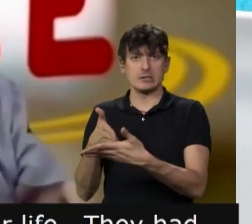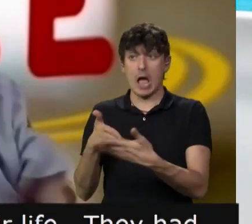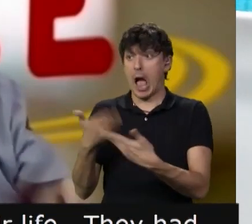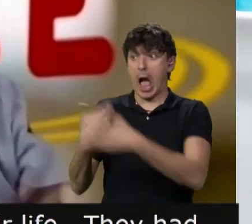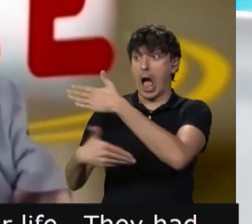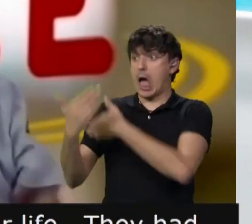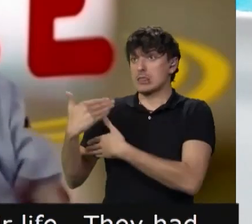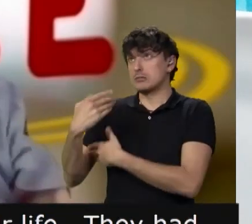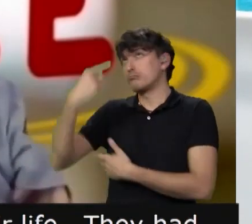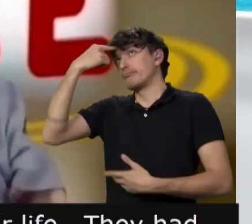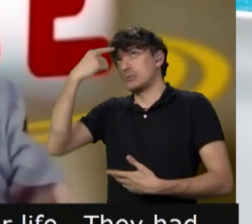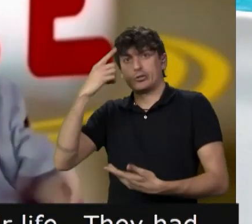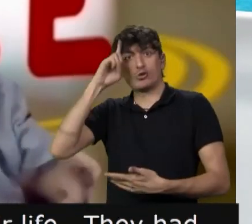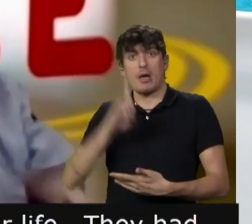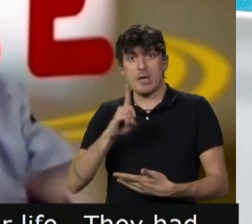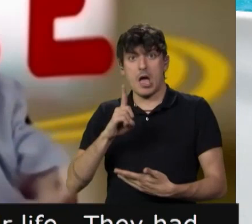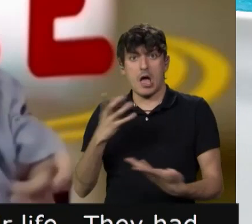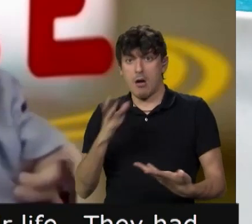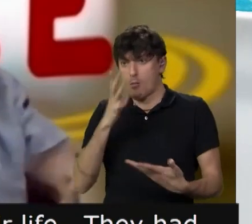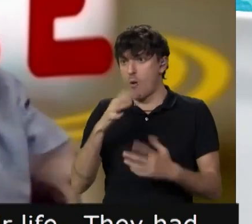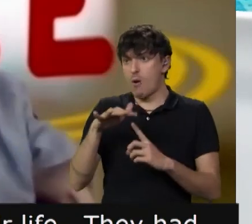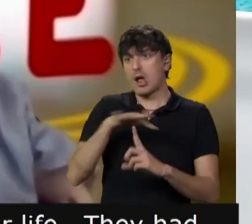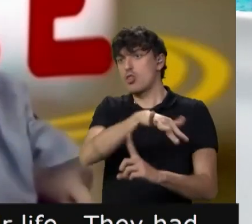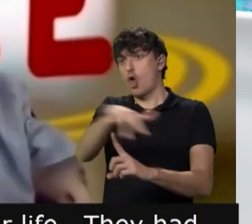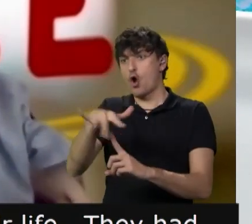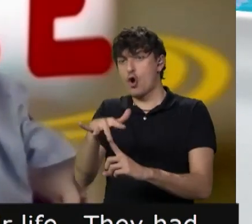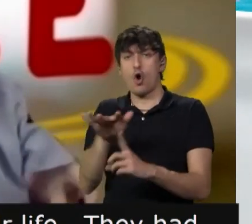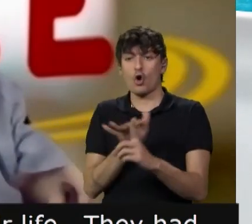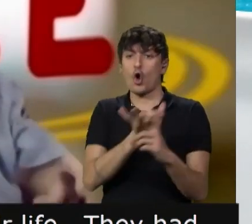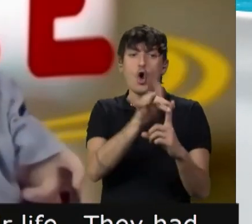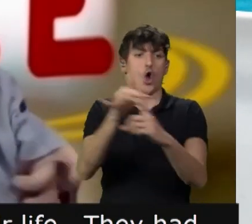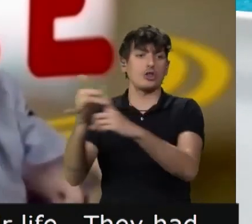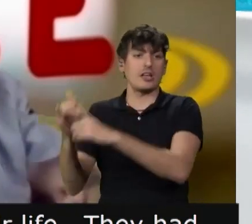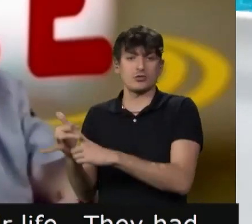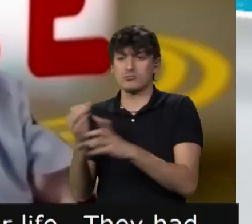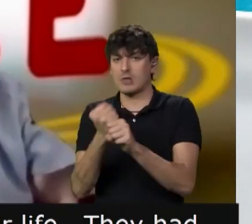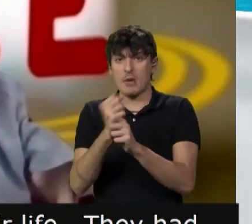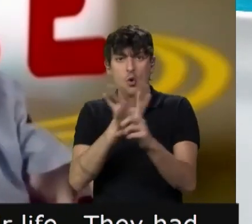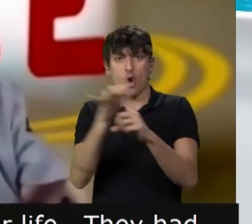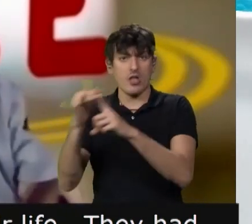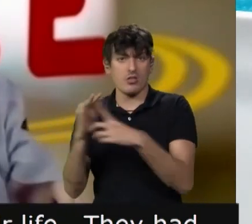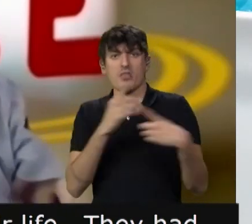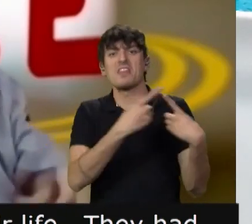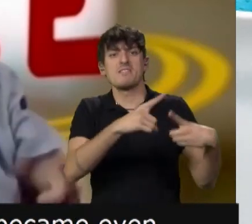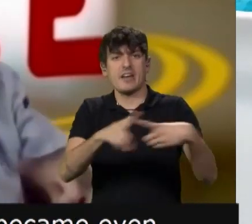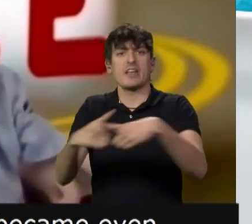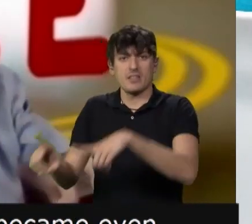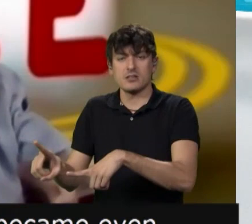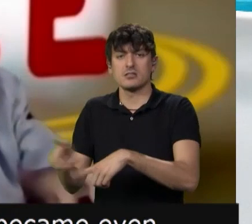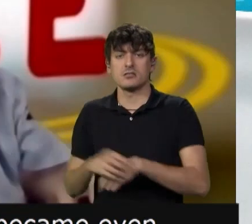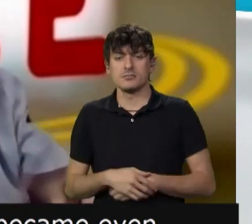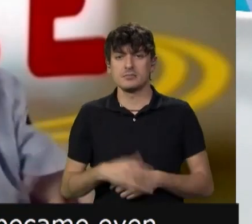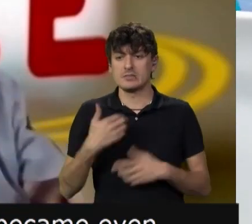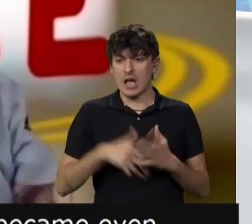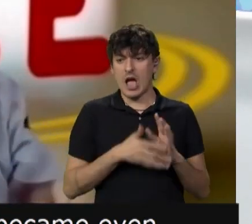accessibility became even more important because the context where the people were working was completely